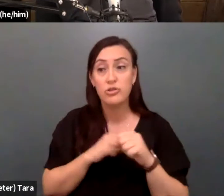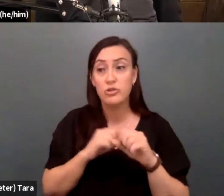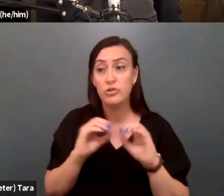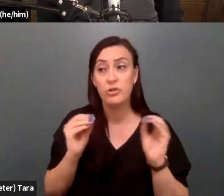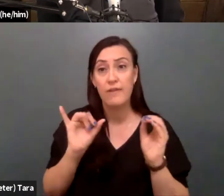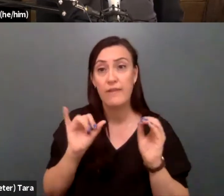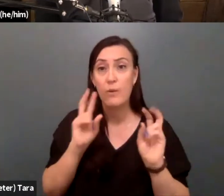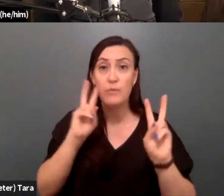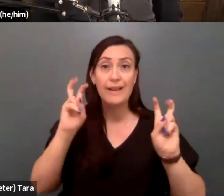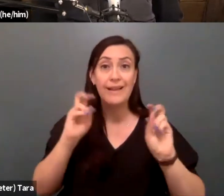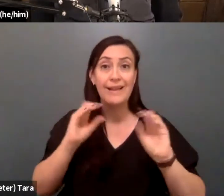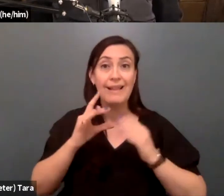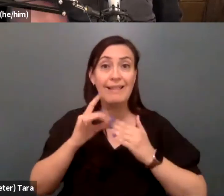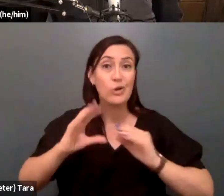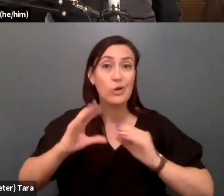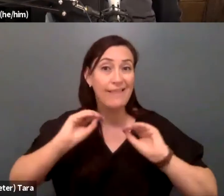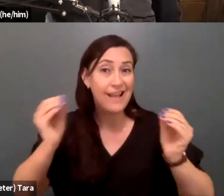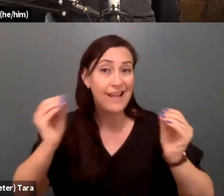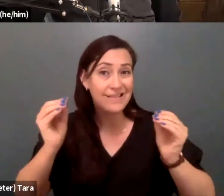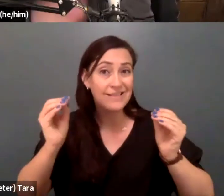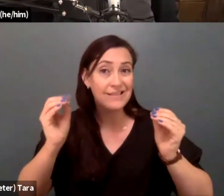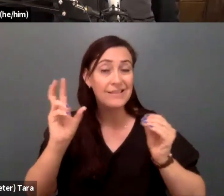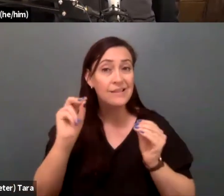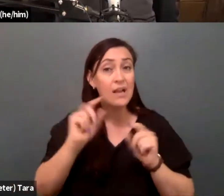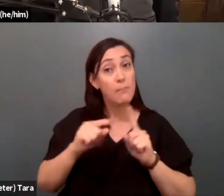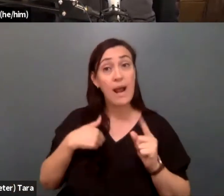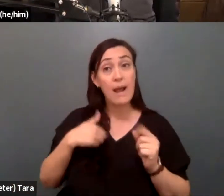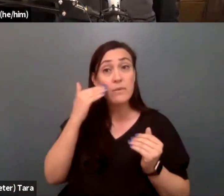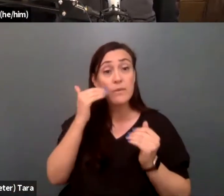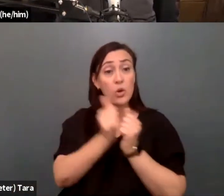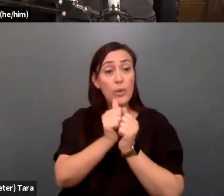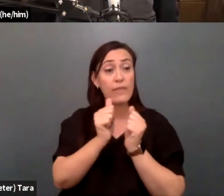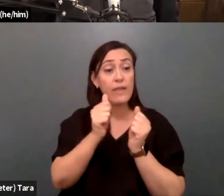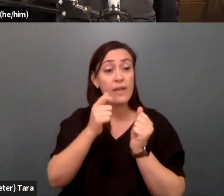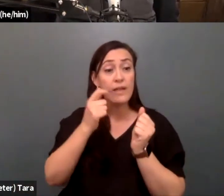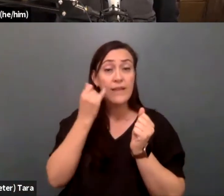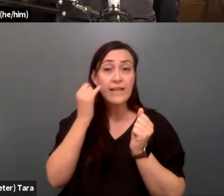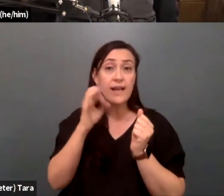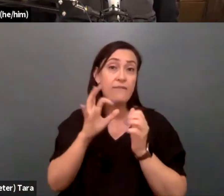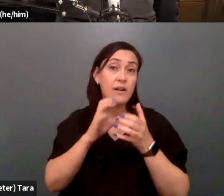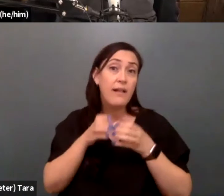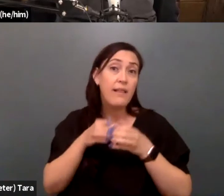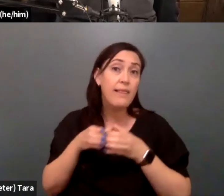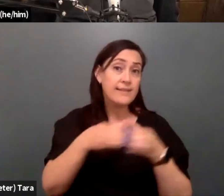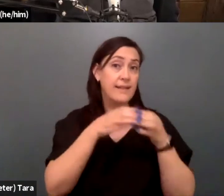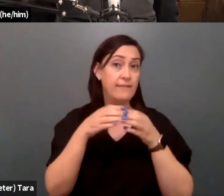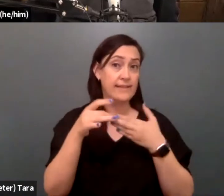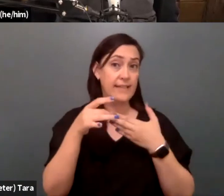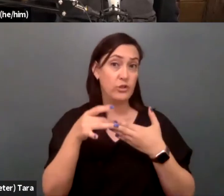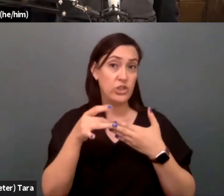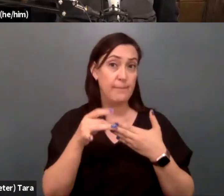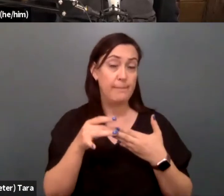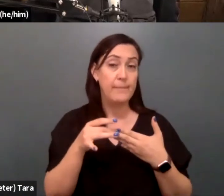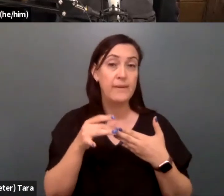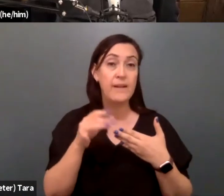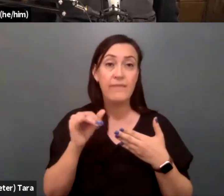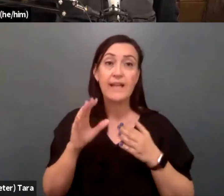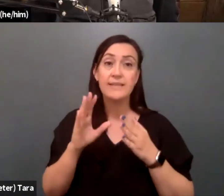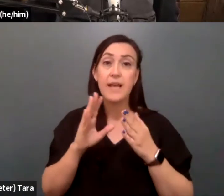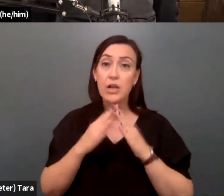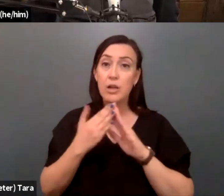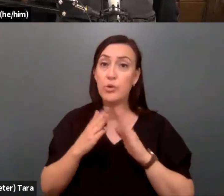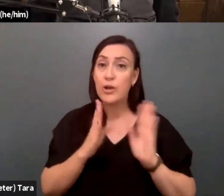unquote leaderless, but I am familiar with the idea of collective leadership, because that is sort of the community organizing model that I grew